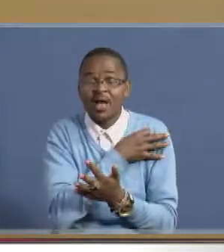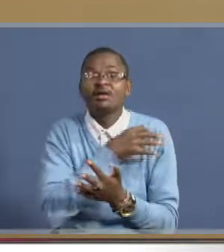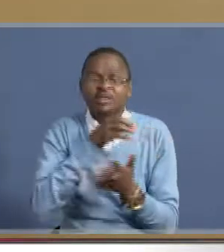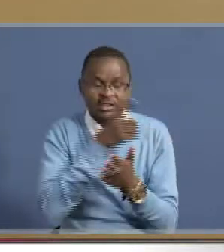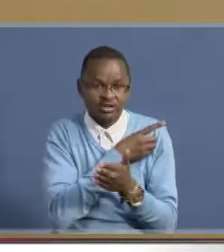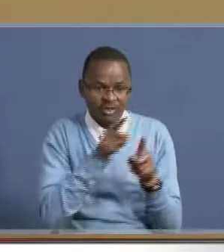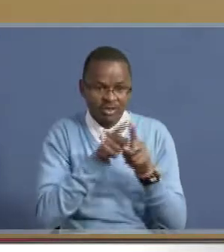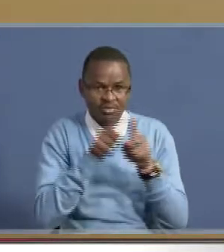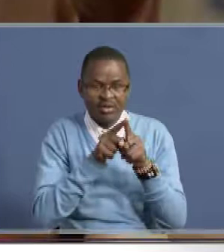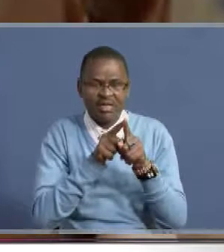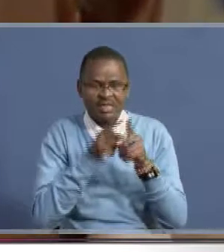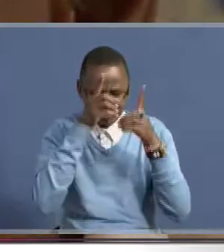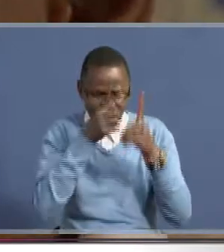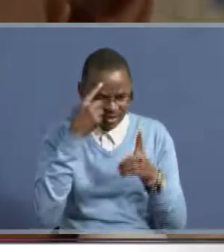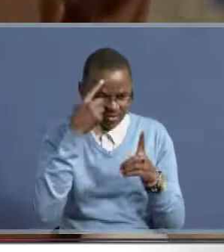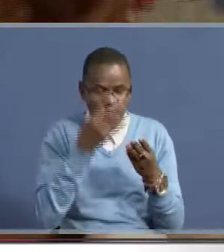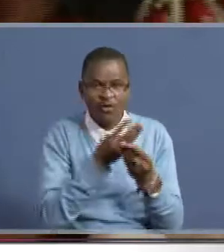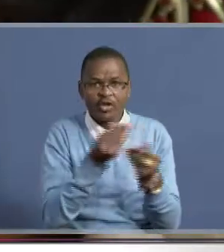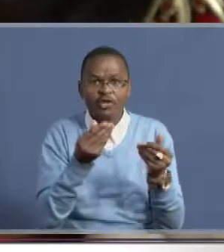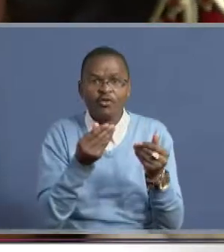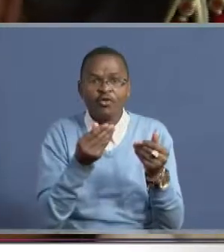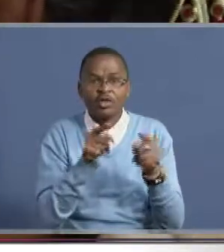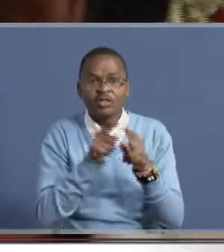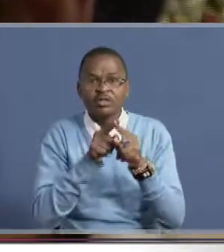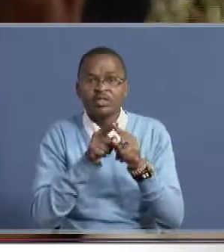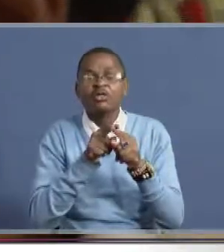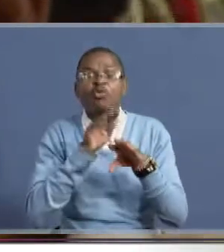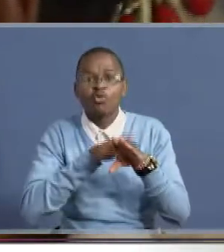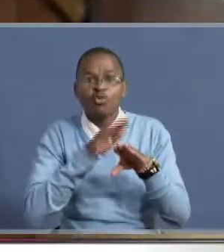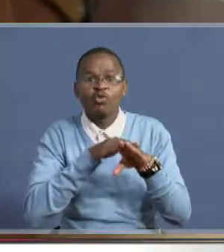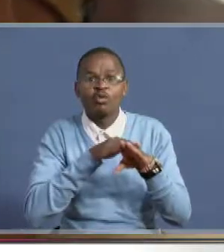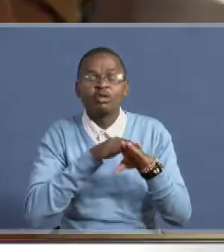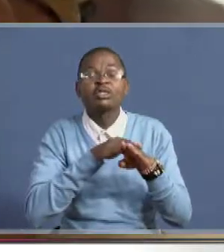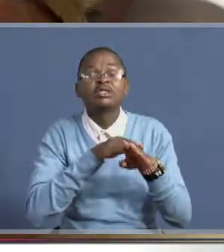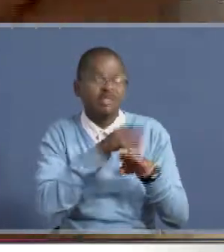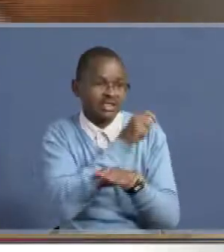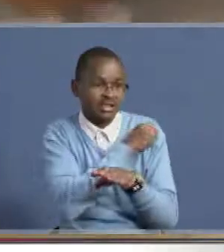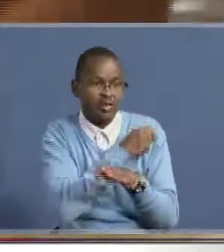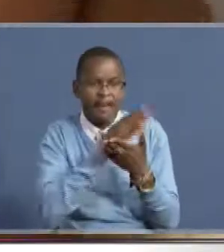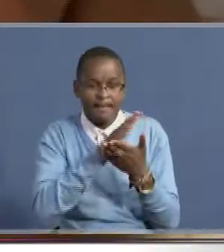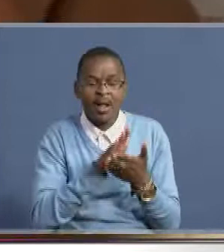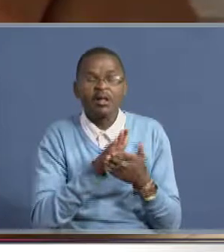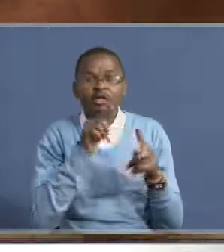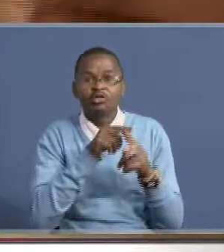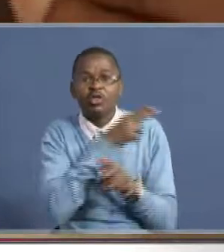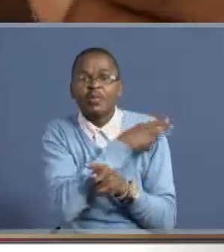Hernandez and the patient depend on for easy flow of information and proper treatment. A fault on her part spells